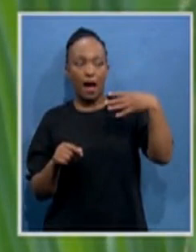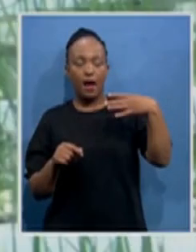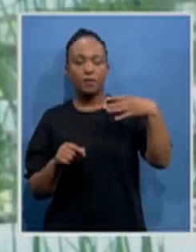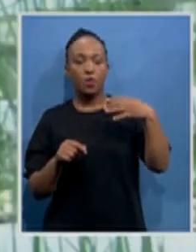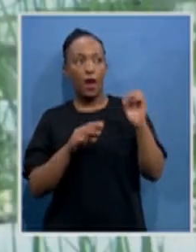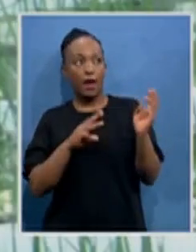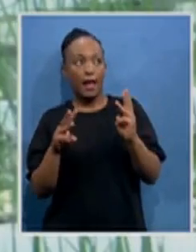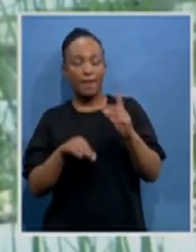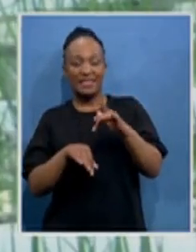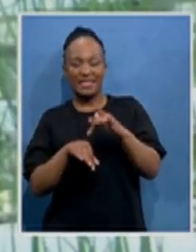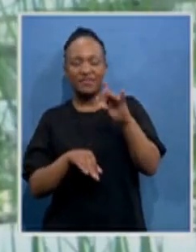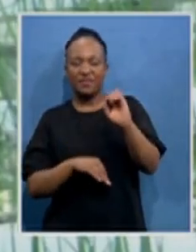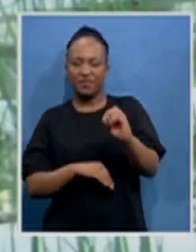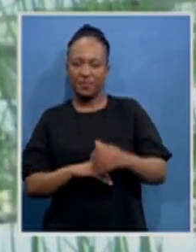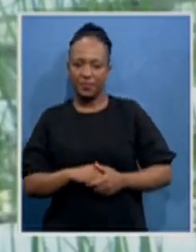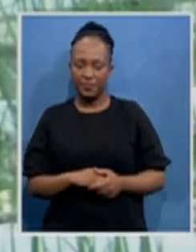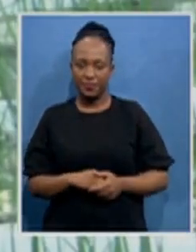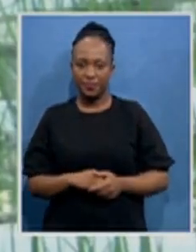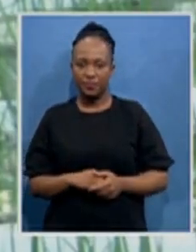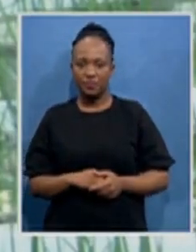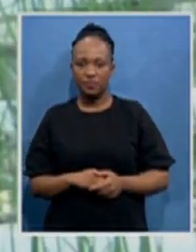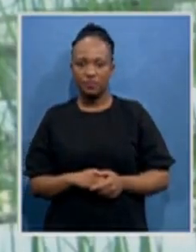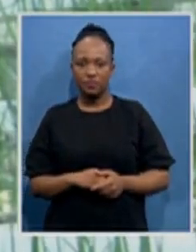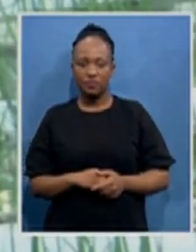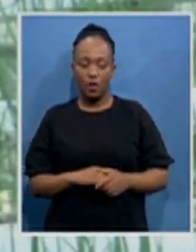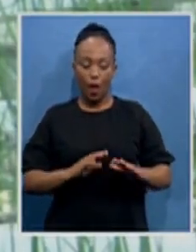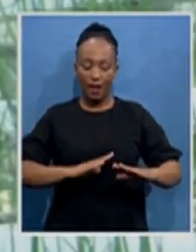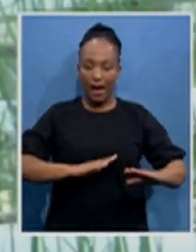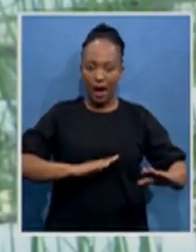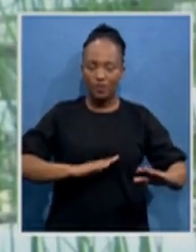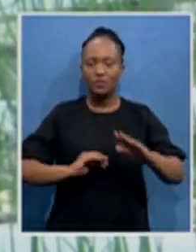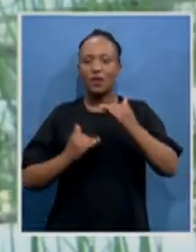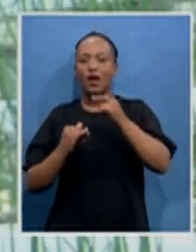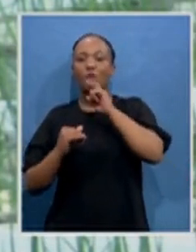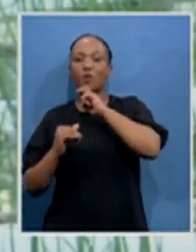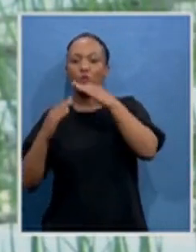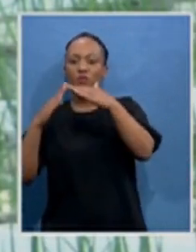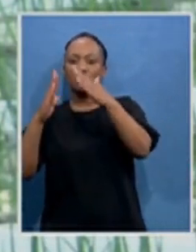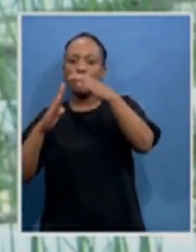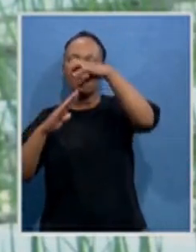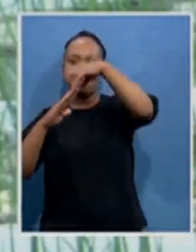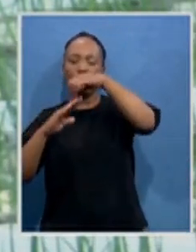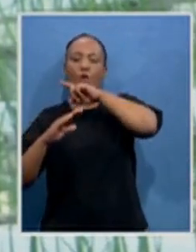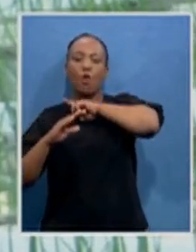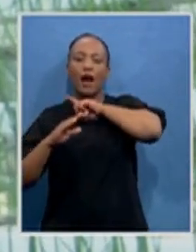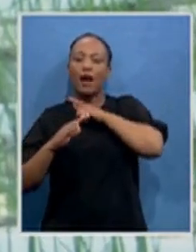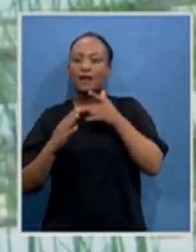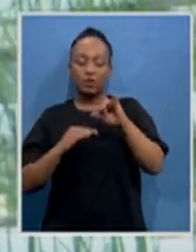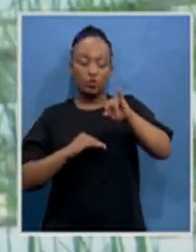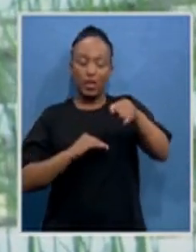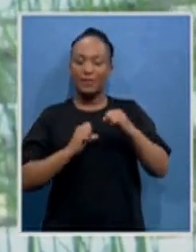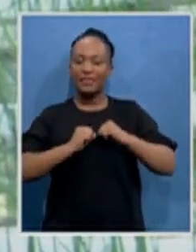the ground to the roof. You know, in Johannesburg, we don't have much space. But the only way you can have space for